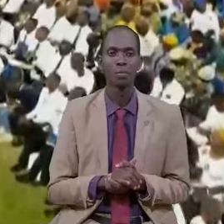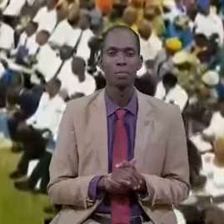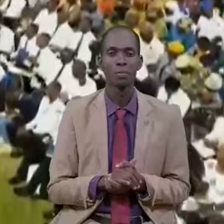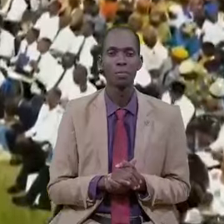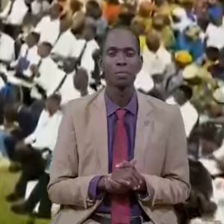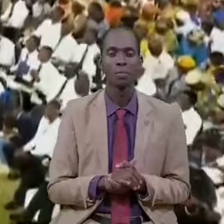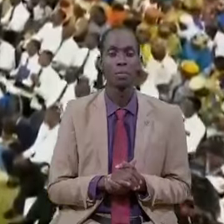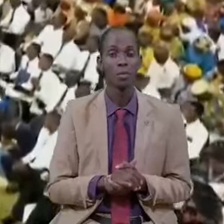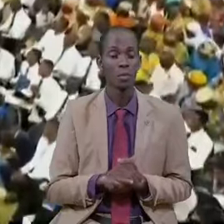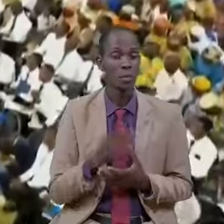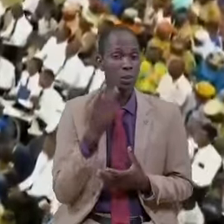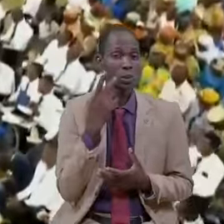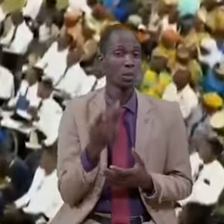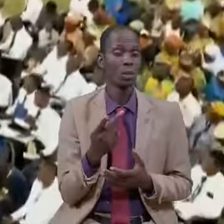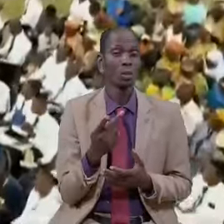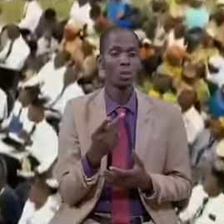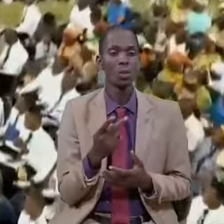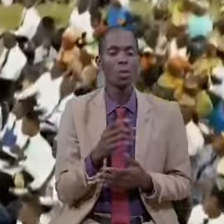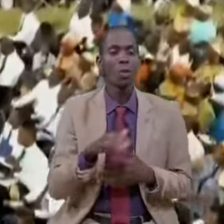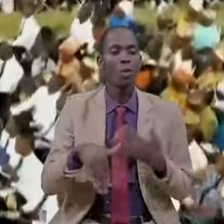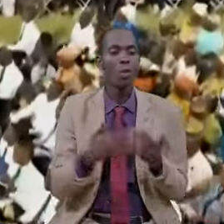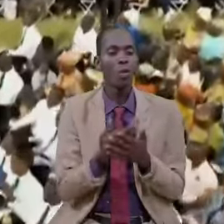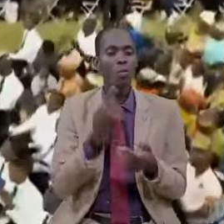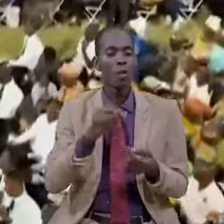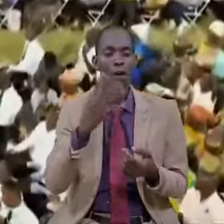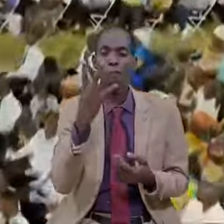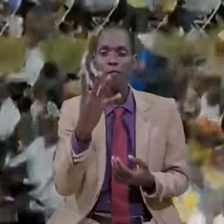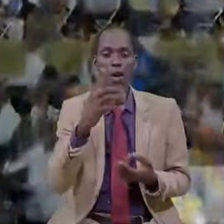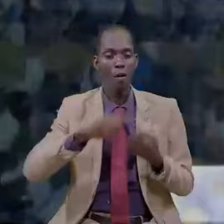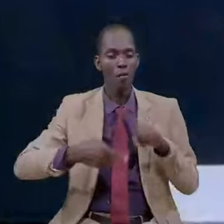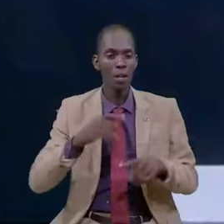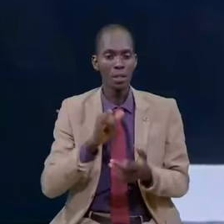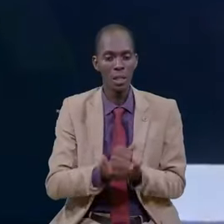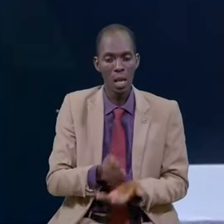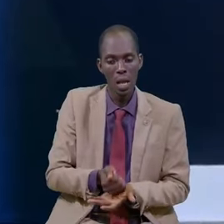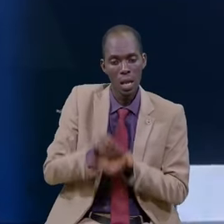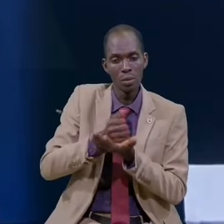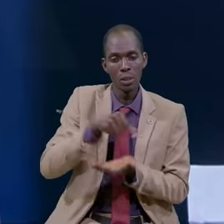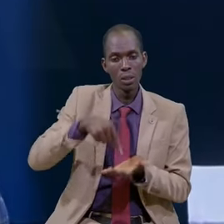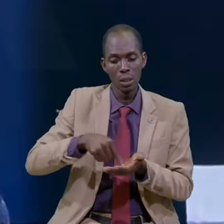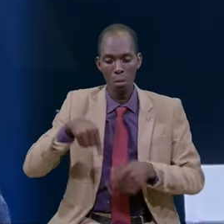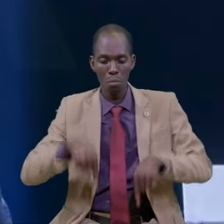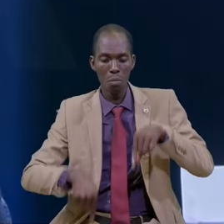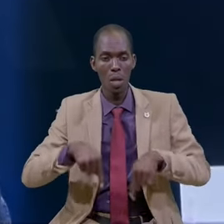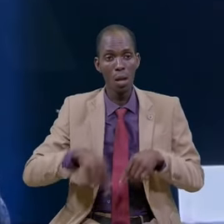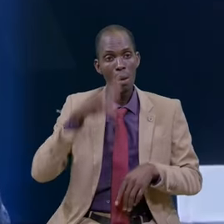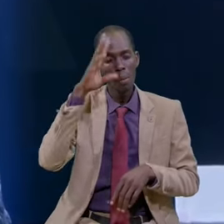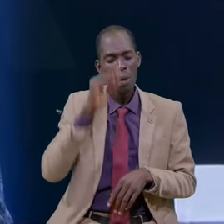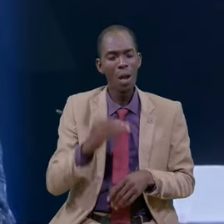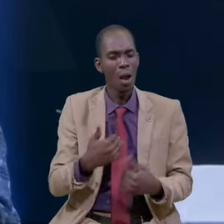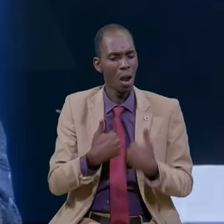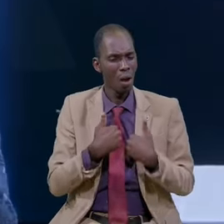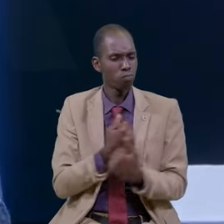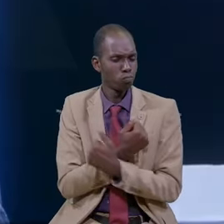thee those four friends that carried this importent man they had love in their